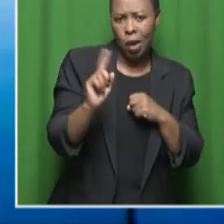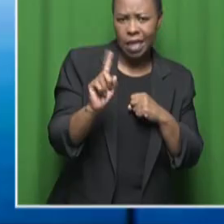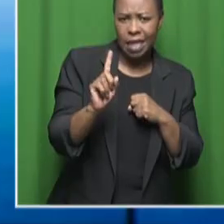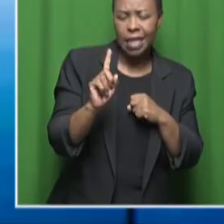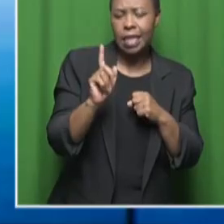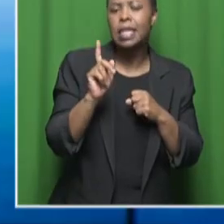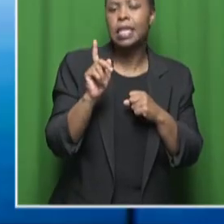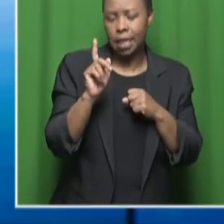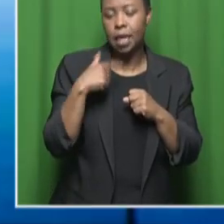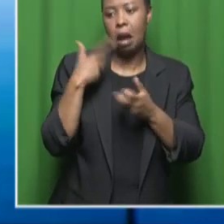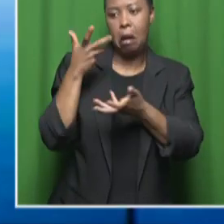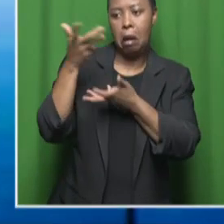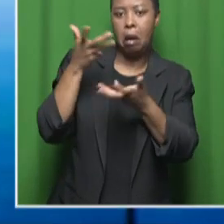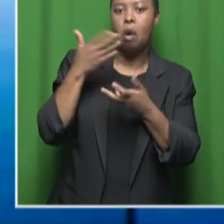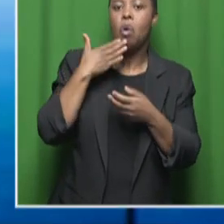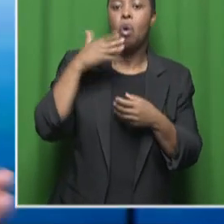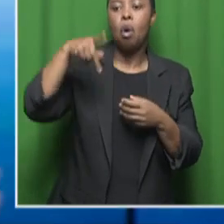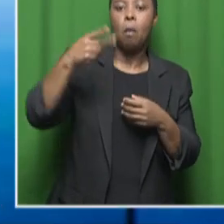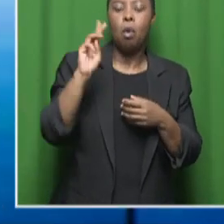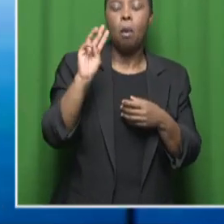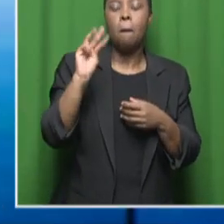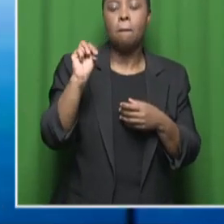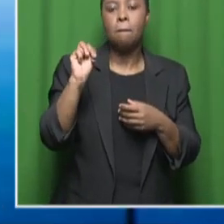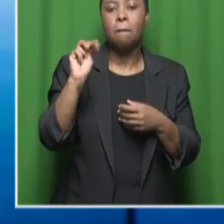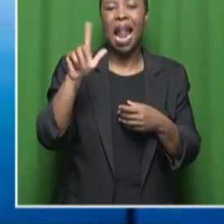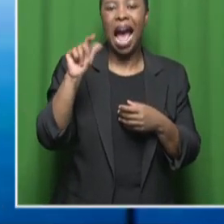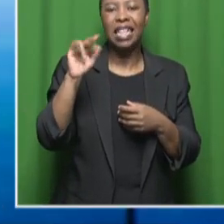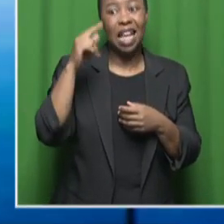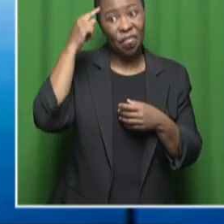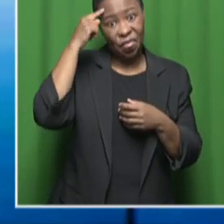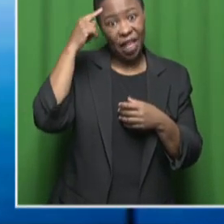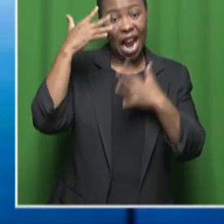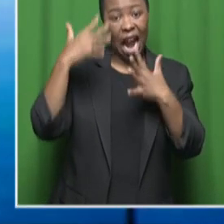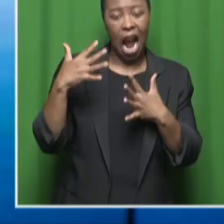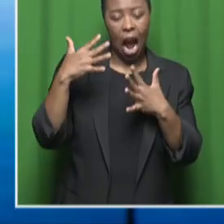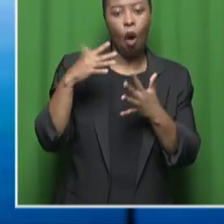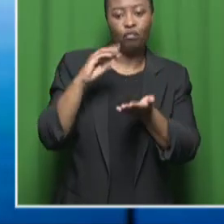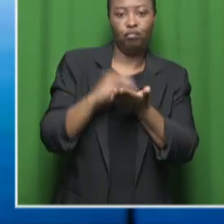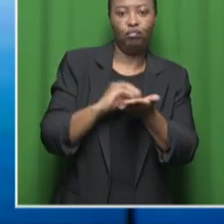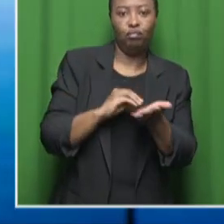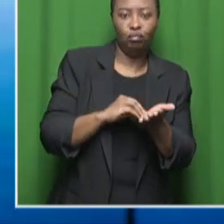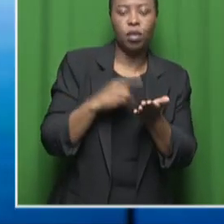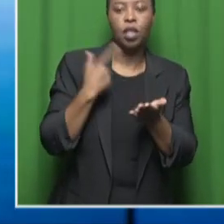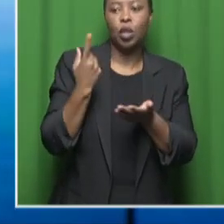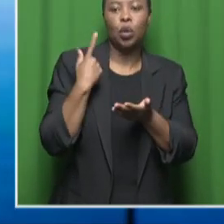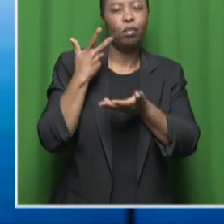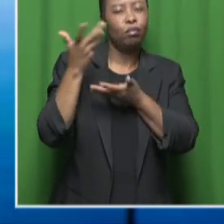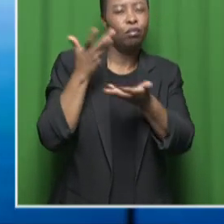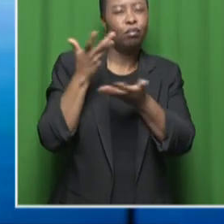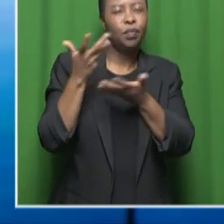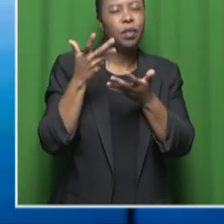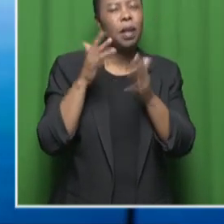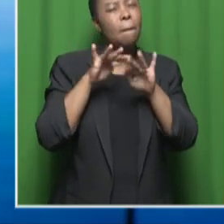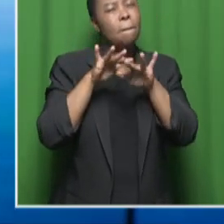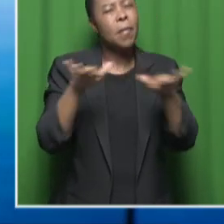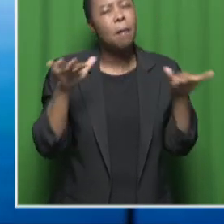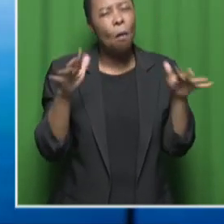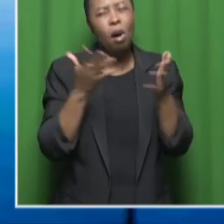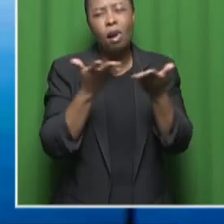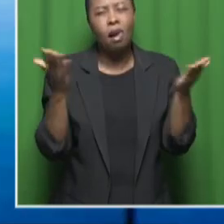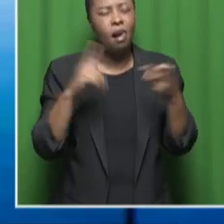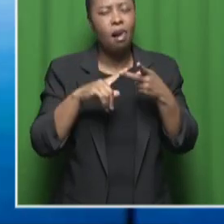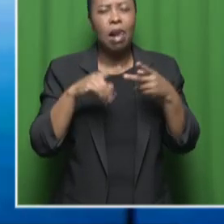with Phumulani, who is a thinker of note. And through having discussions with him about the human condition, about